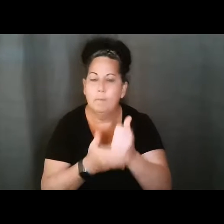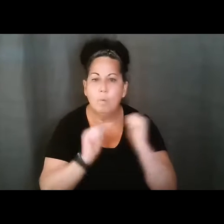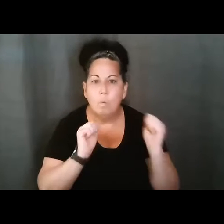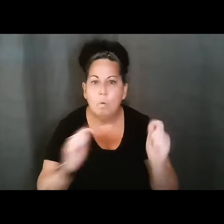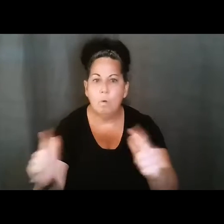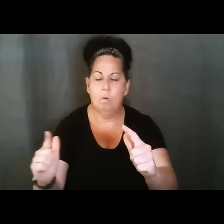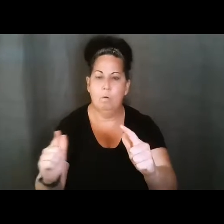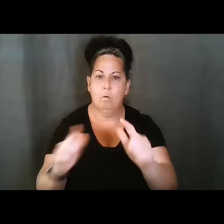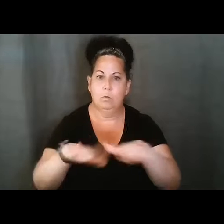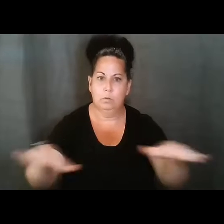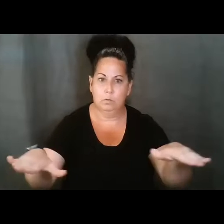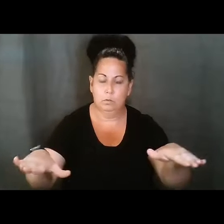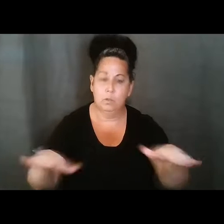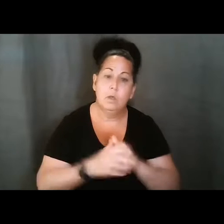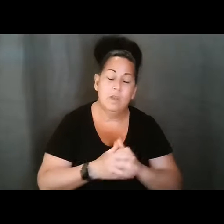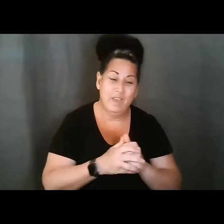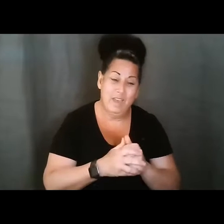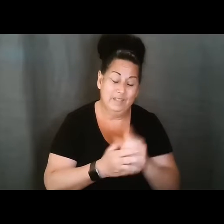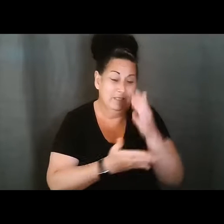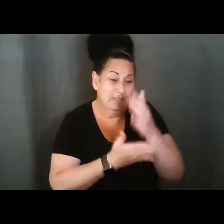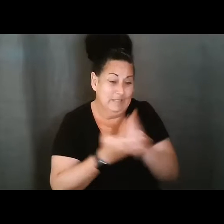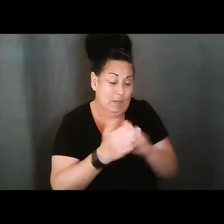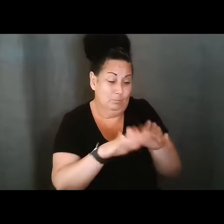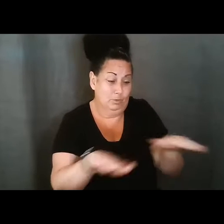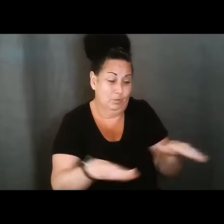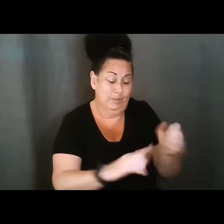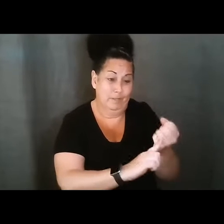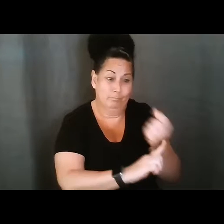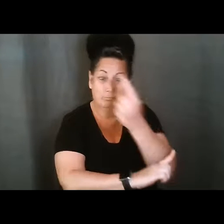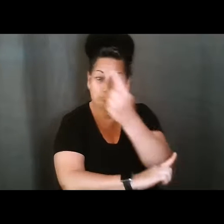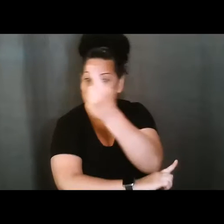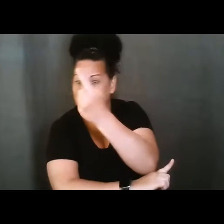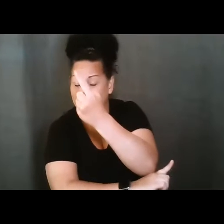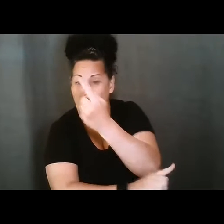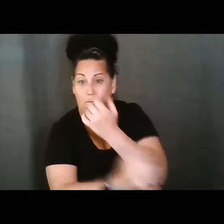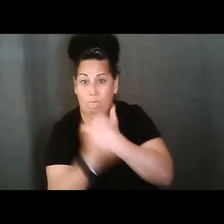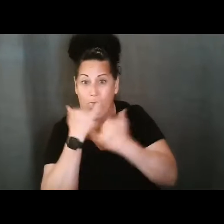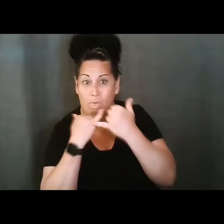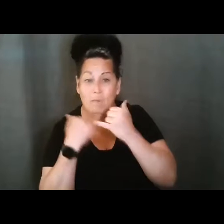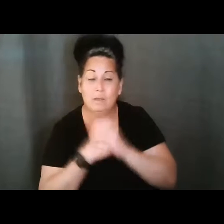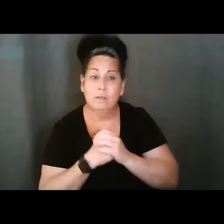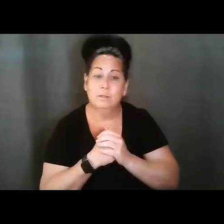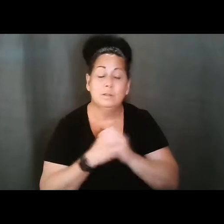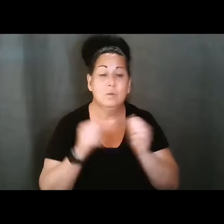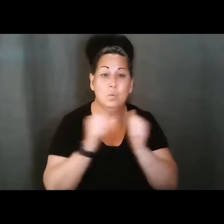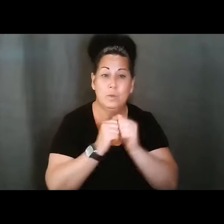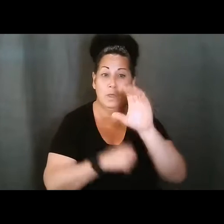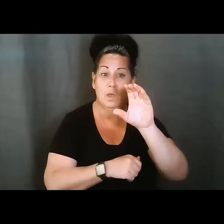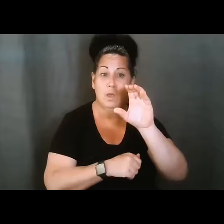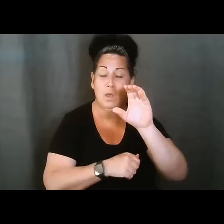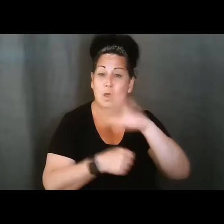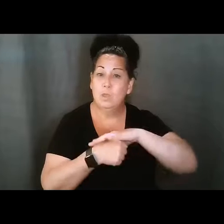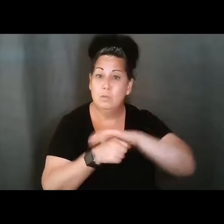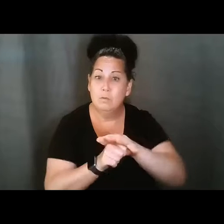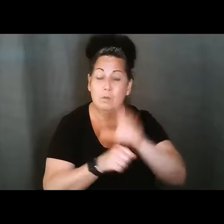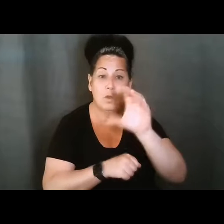who are at risk and what COVID-19 and the virtual classroom and these virtual strategies has put all of us in a